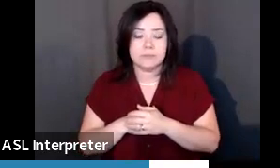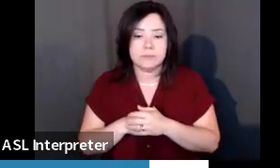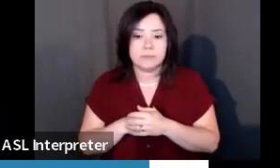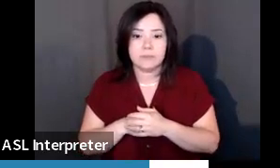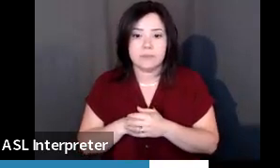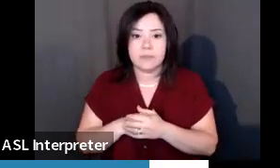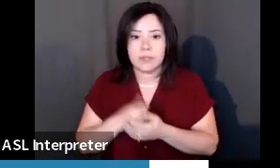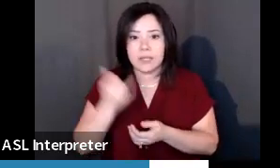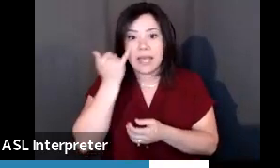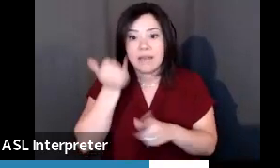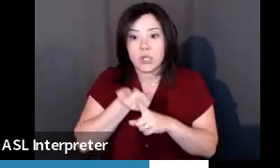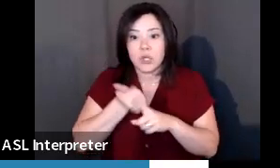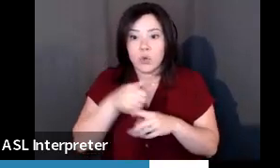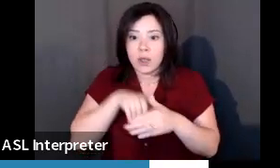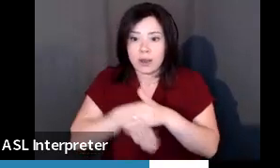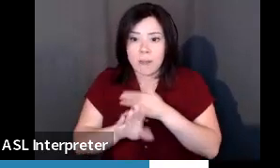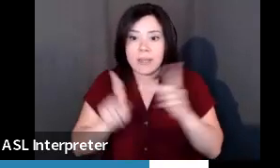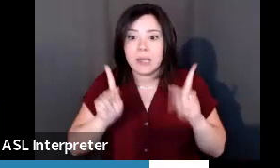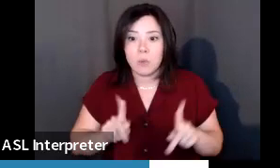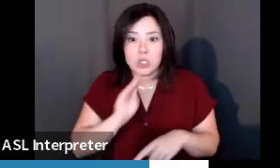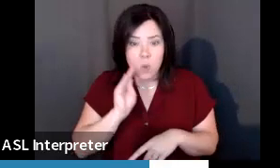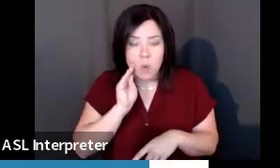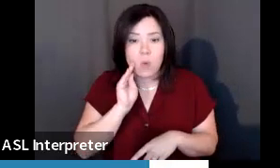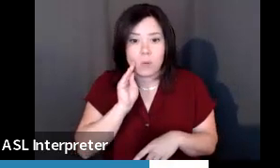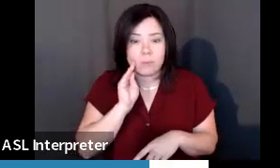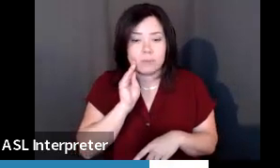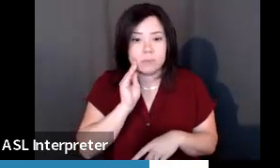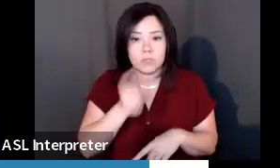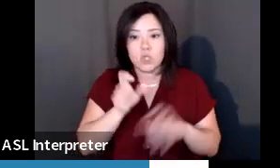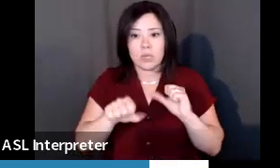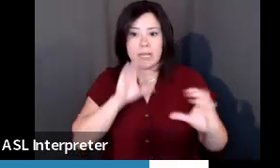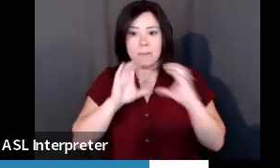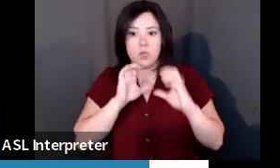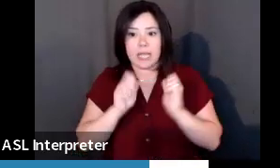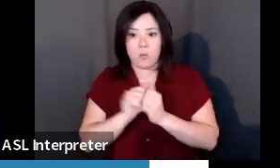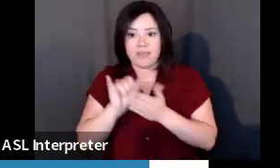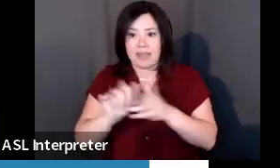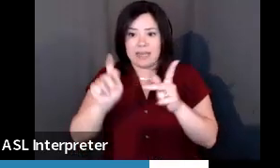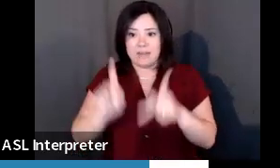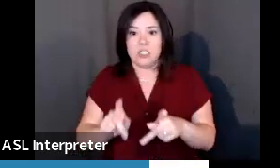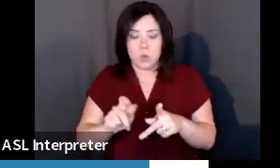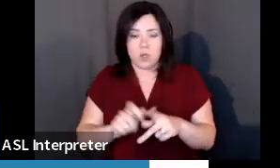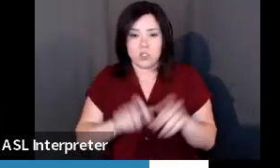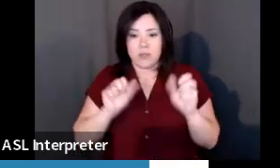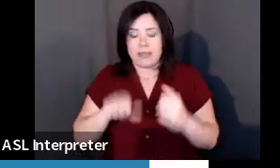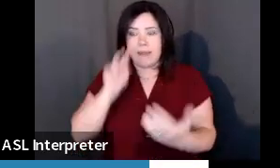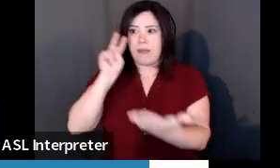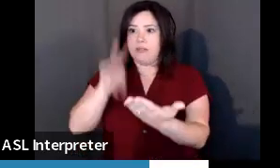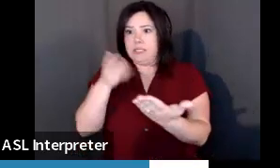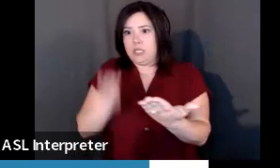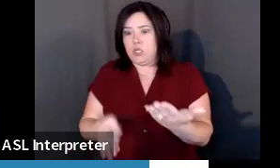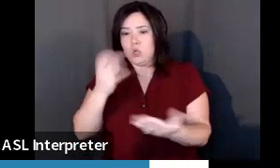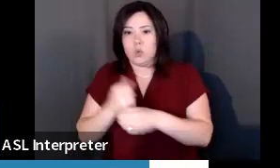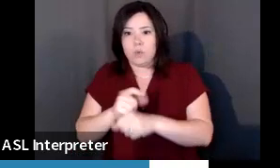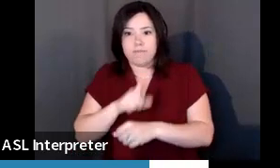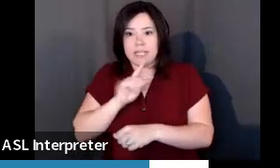coming into a person's home and it's a way for you to communicate with that individual so they can get a visual of you, making sure that